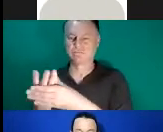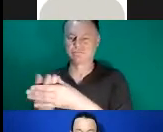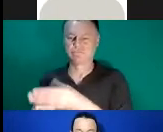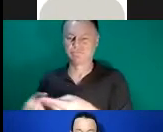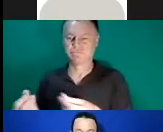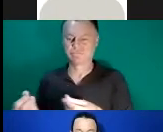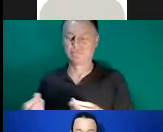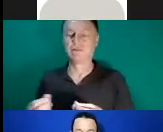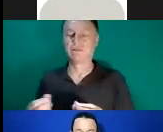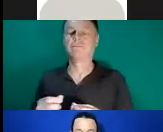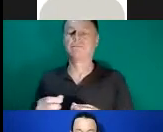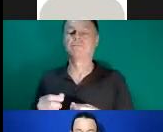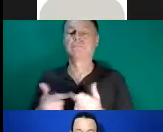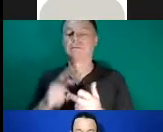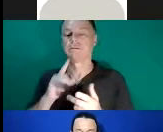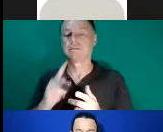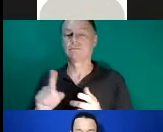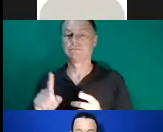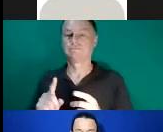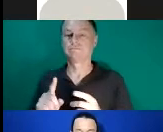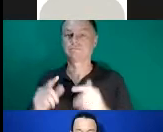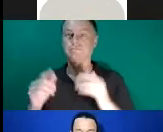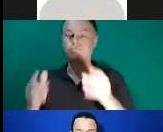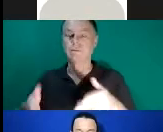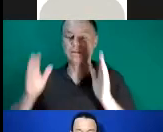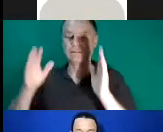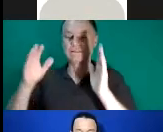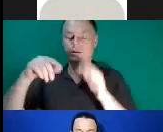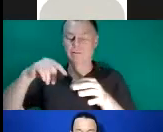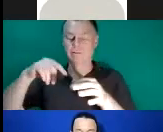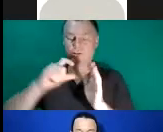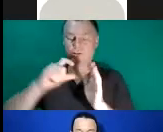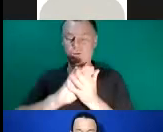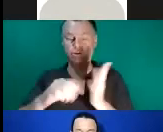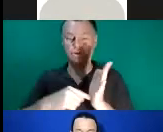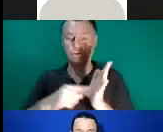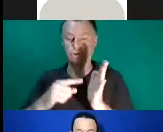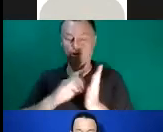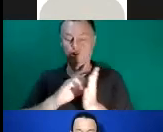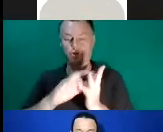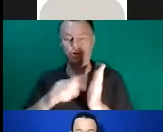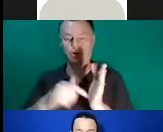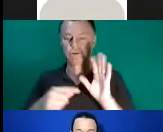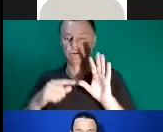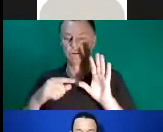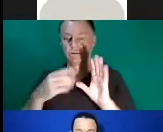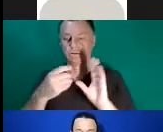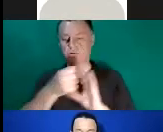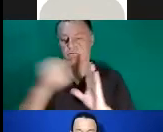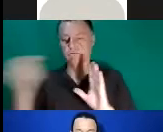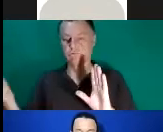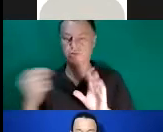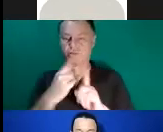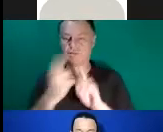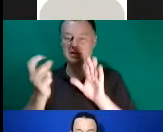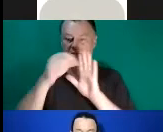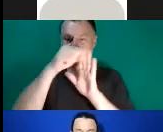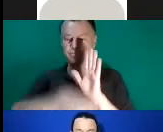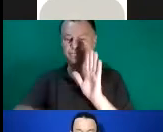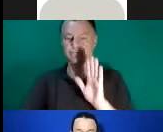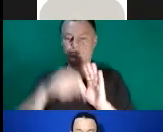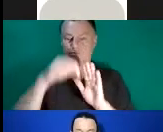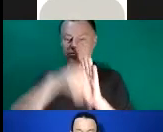were chutes that dropped from upper levels directly into the basement. It's very important to note